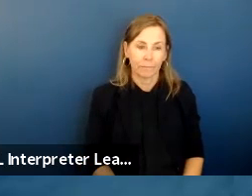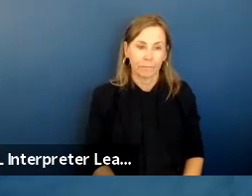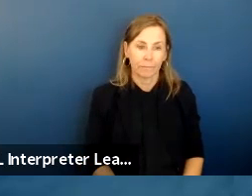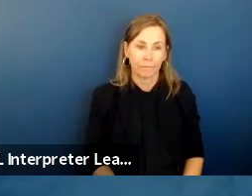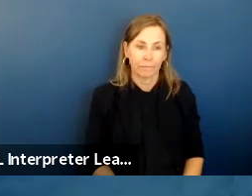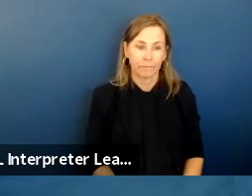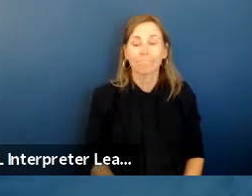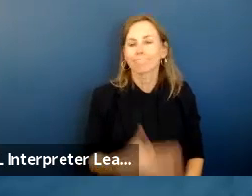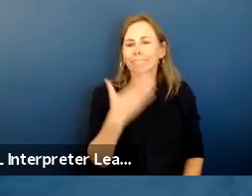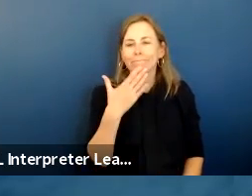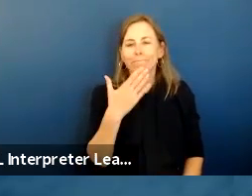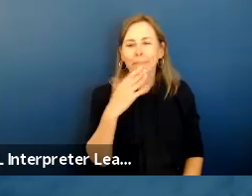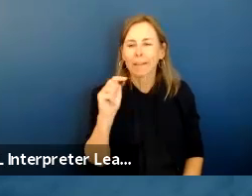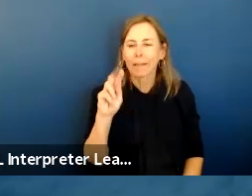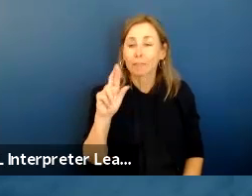Thank you, Tracy.